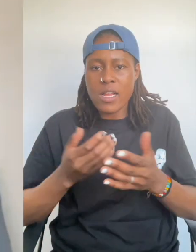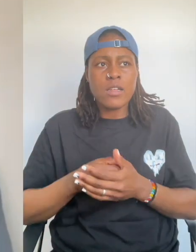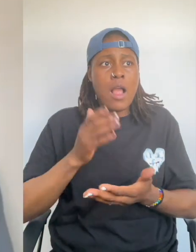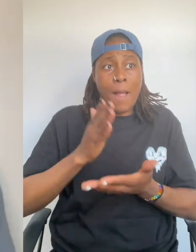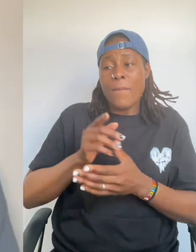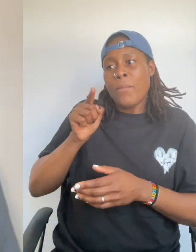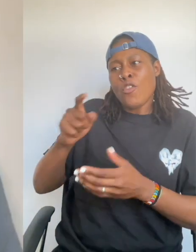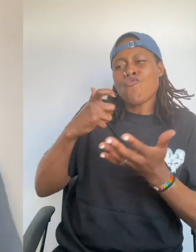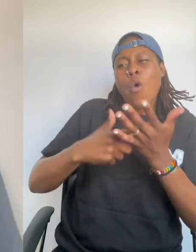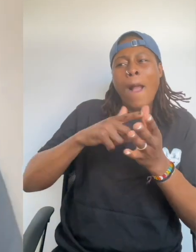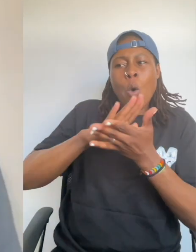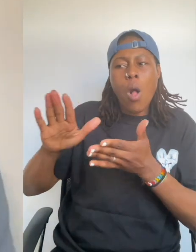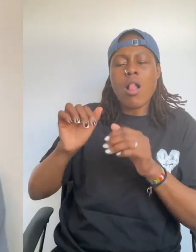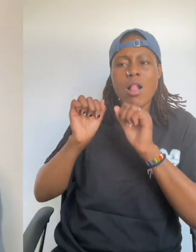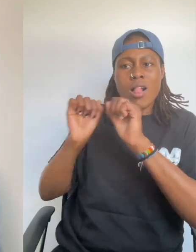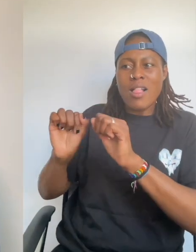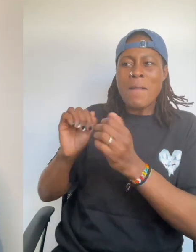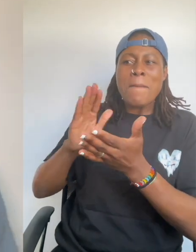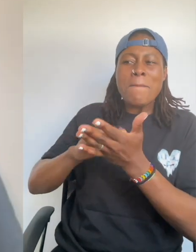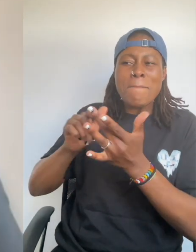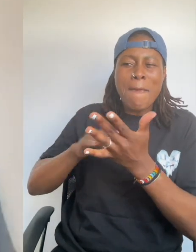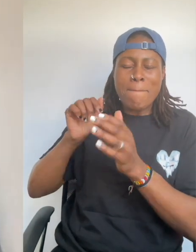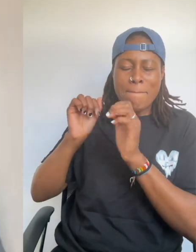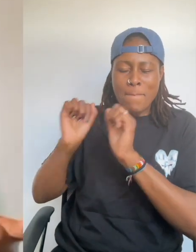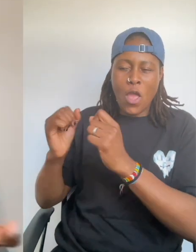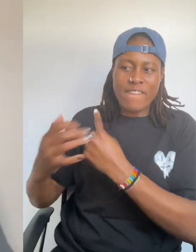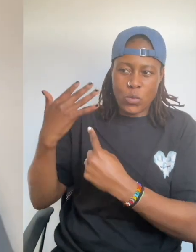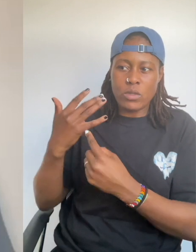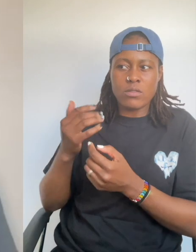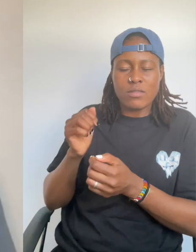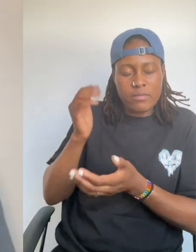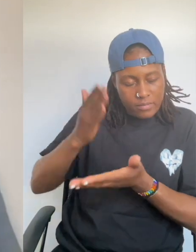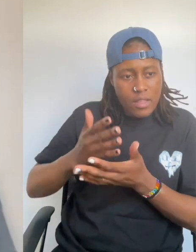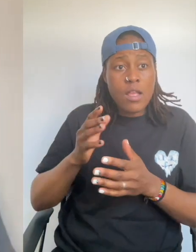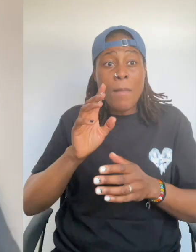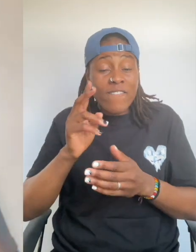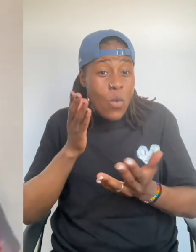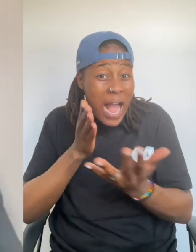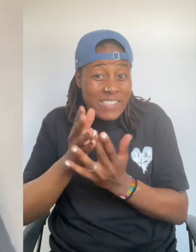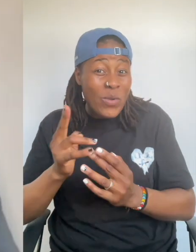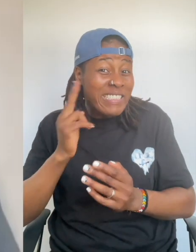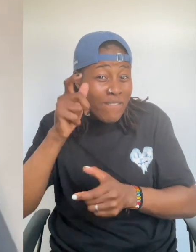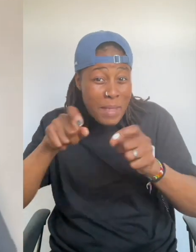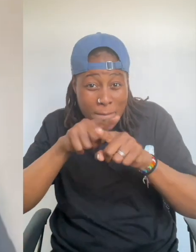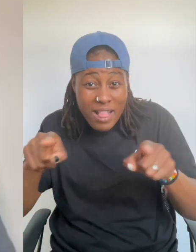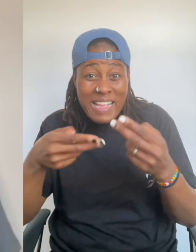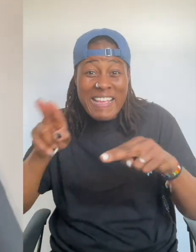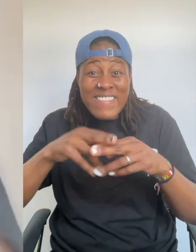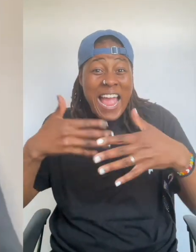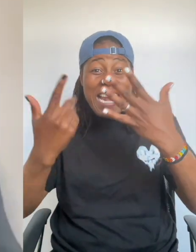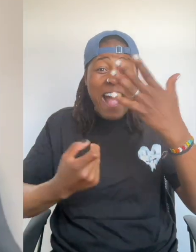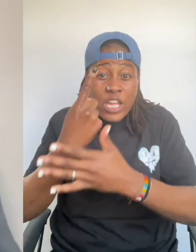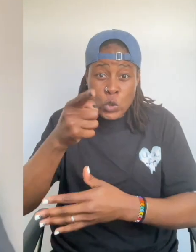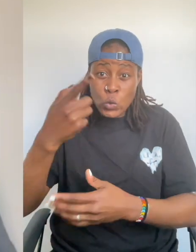definitely Mim's influence. That was Mim's doing, yeah. And I think when it comes to access, deaf people, if there's any events that you want to go to,